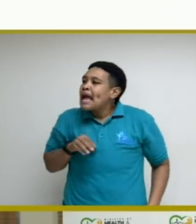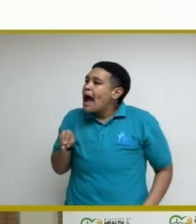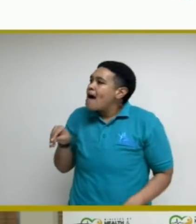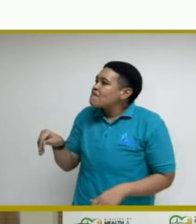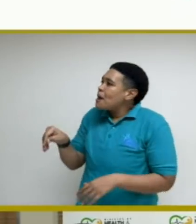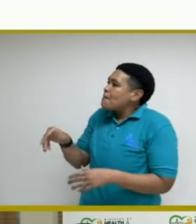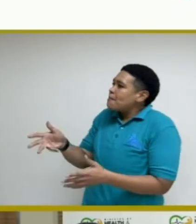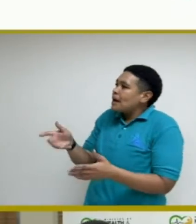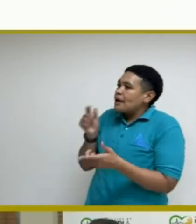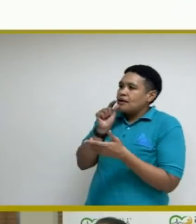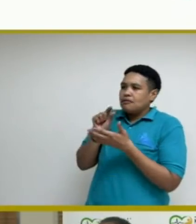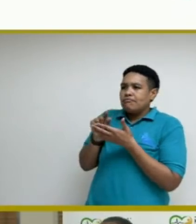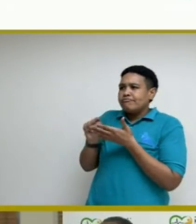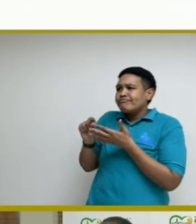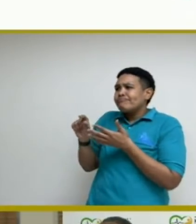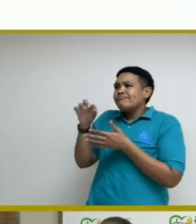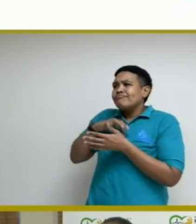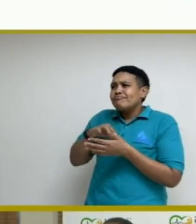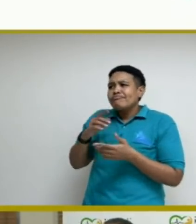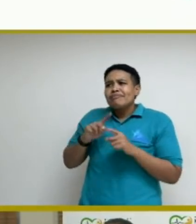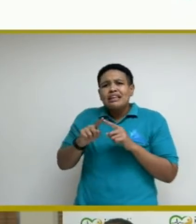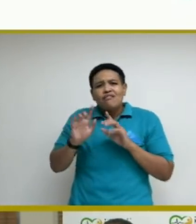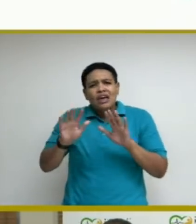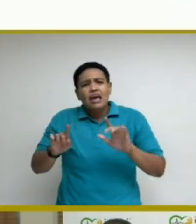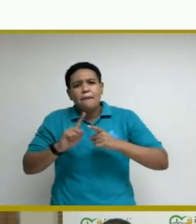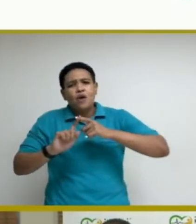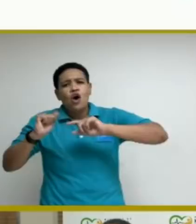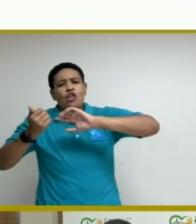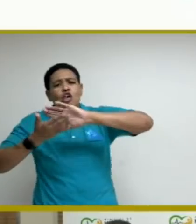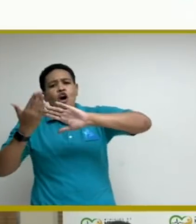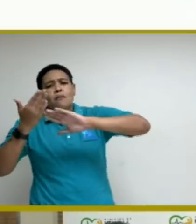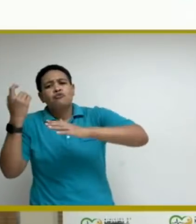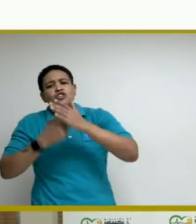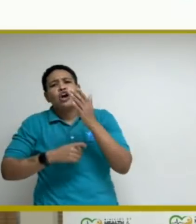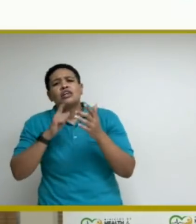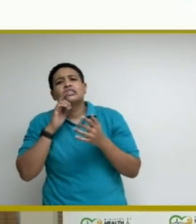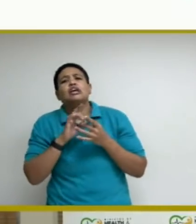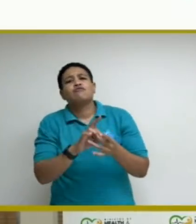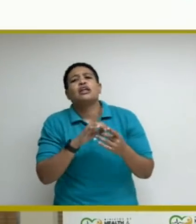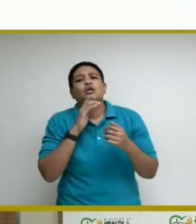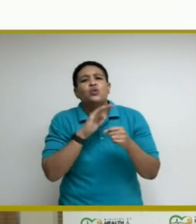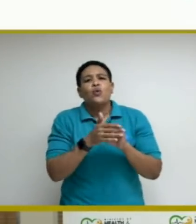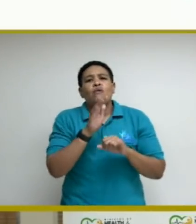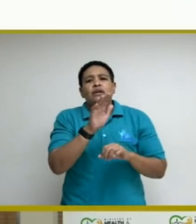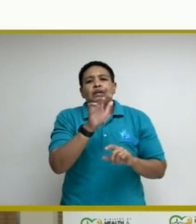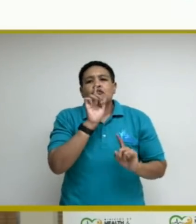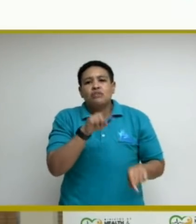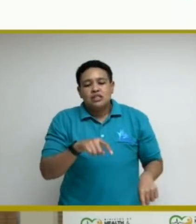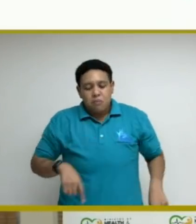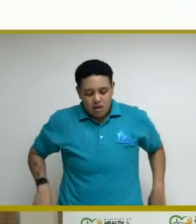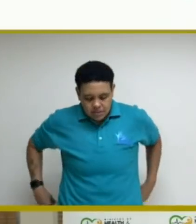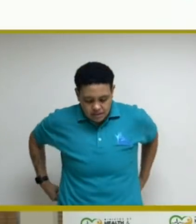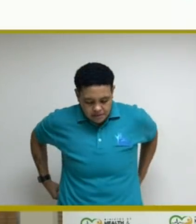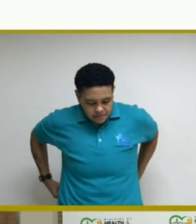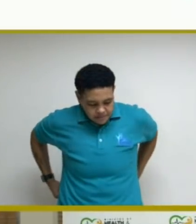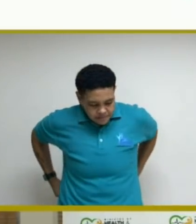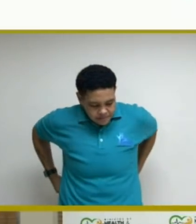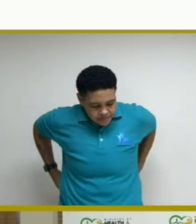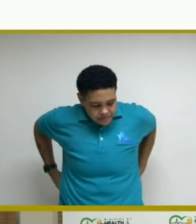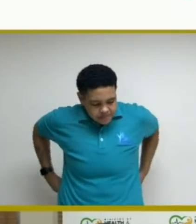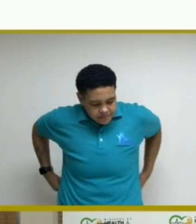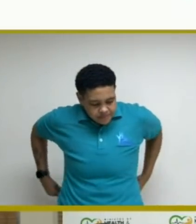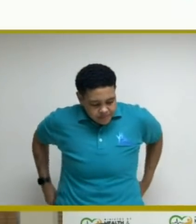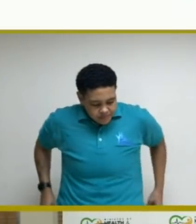the incentives, and the other operational costs related to the COVID response. The other